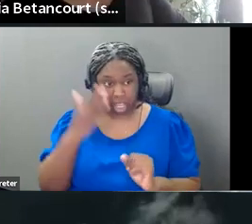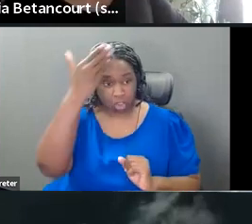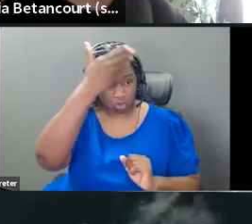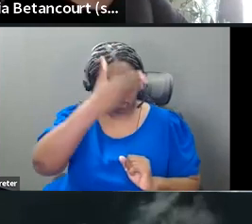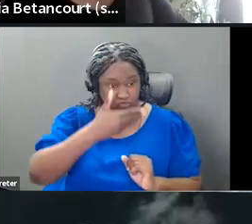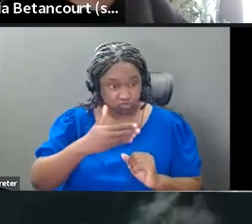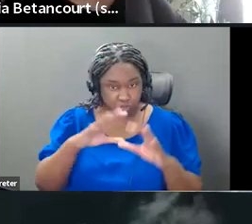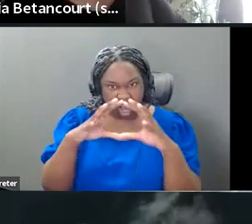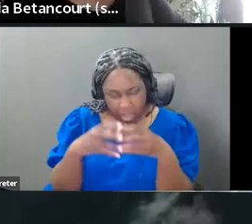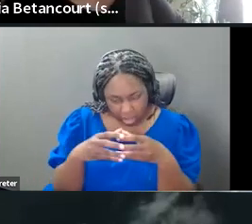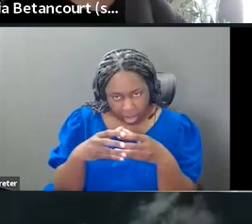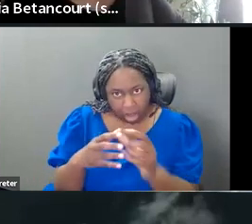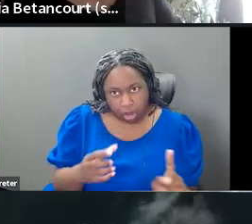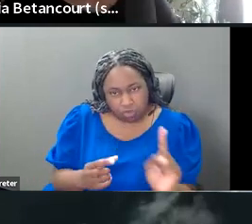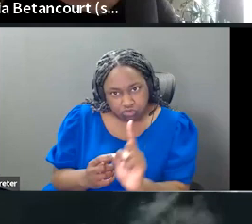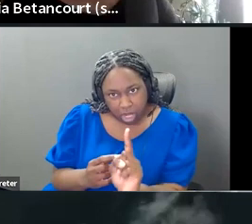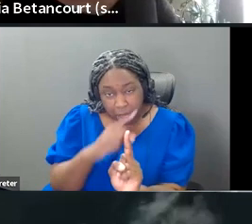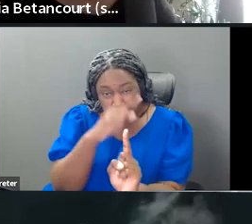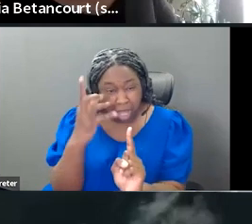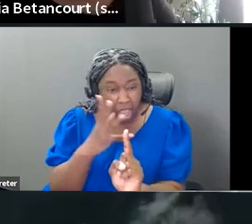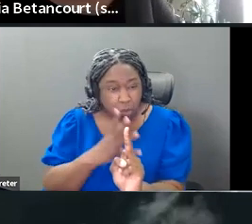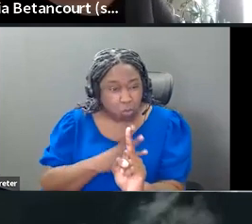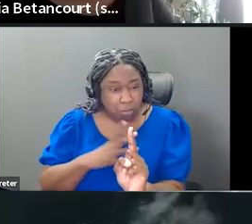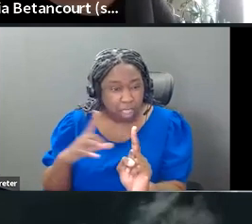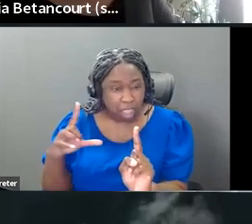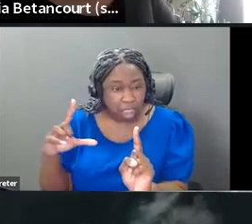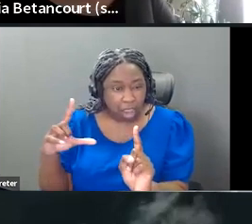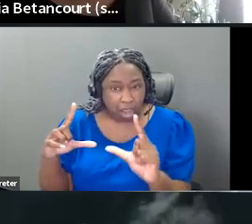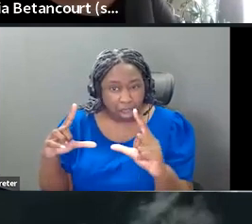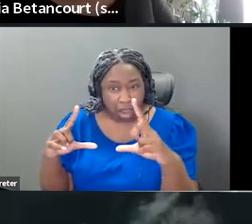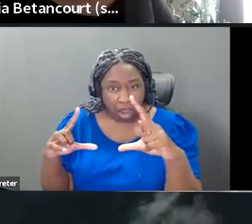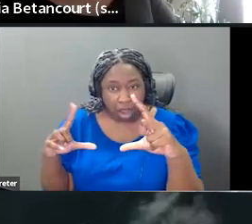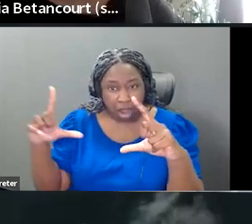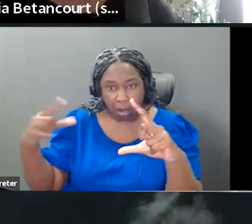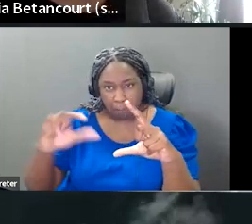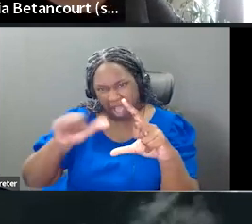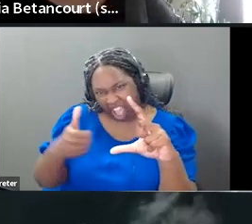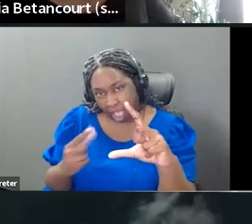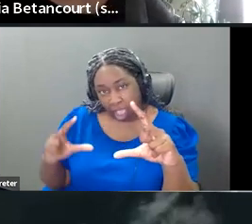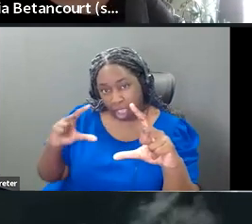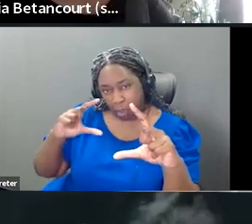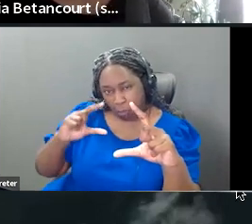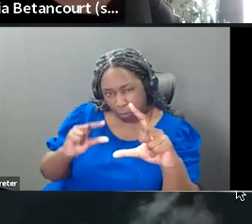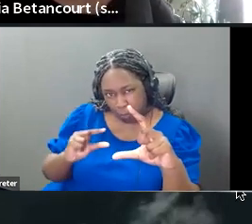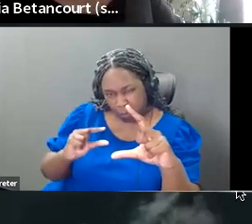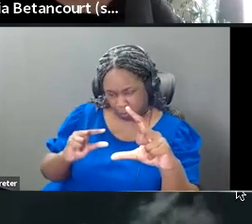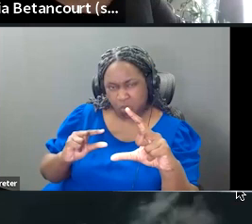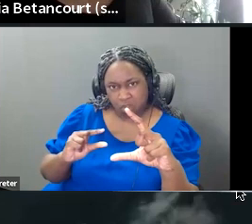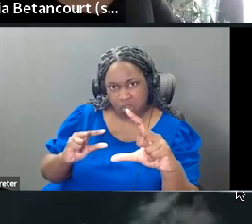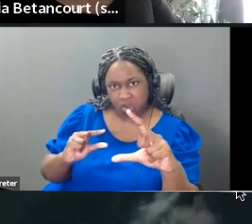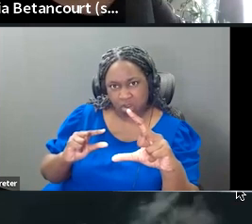cluster here, and then a Black woman way smaller and much further behind him. So this is all